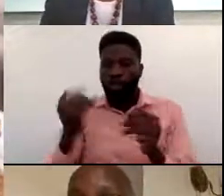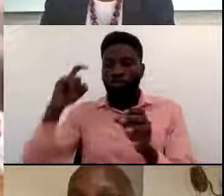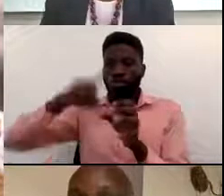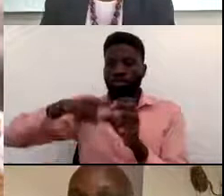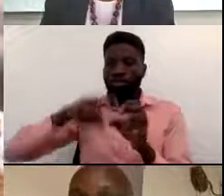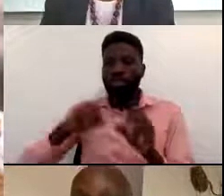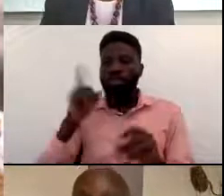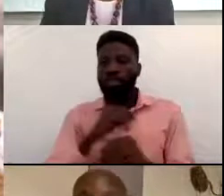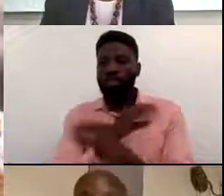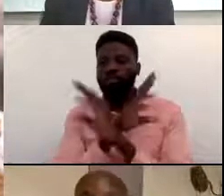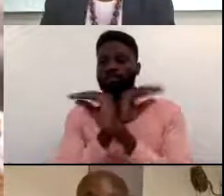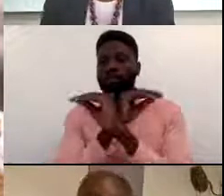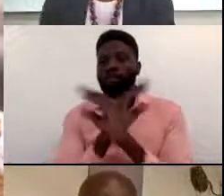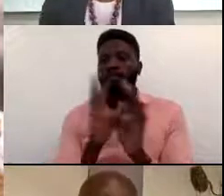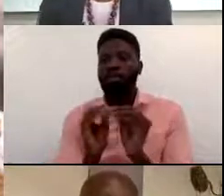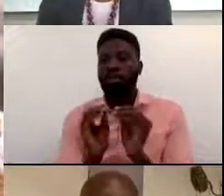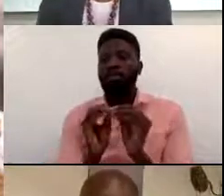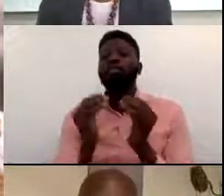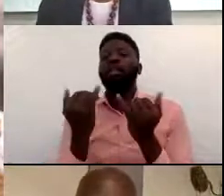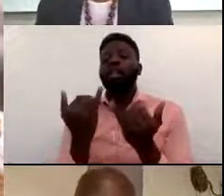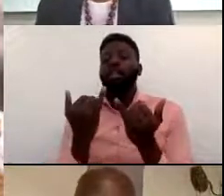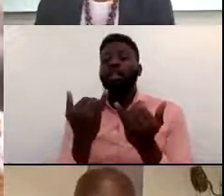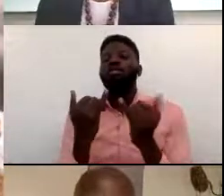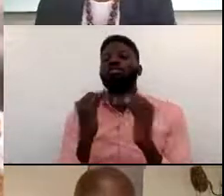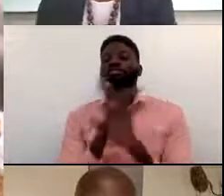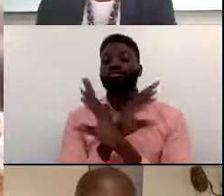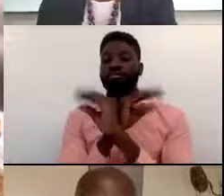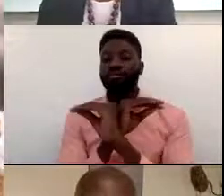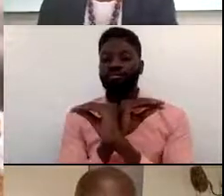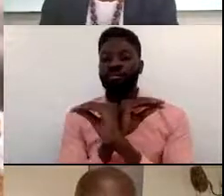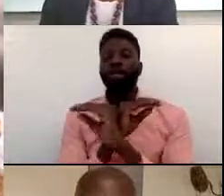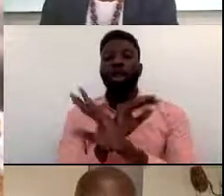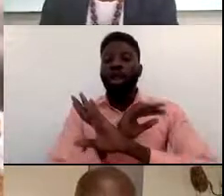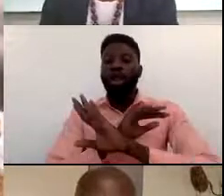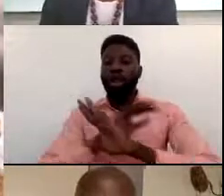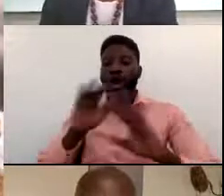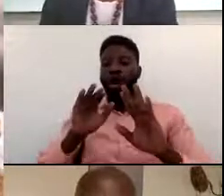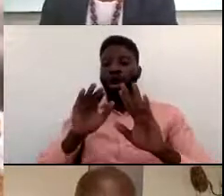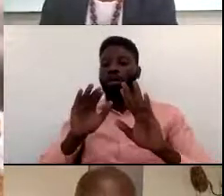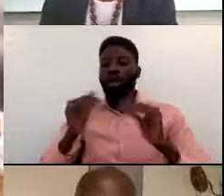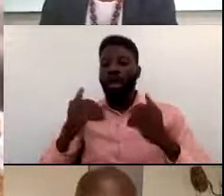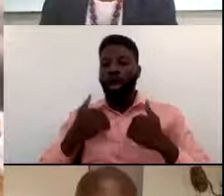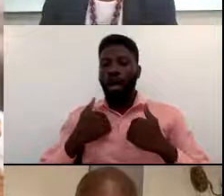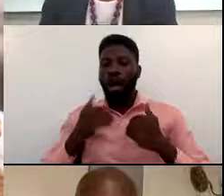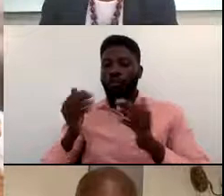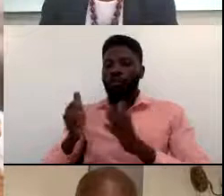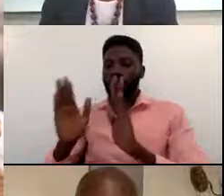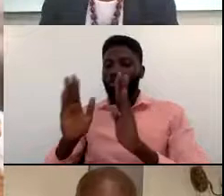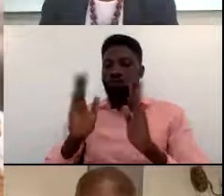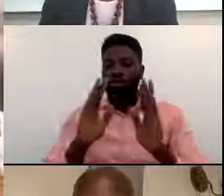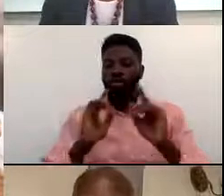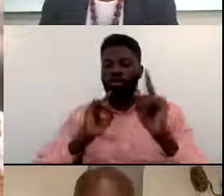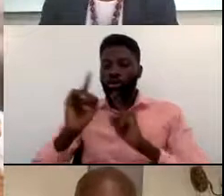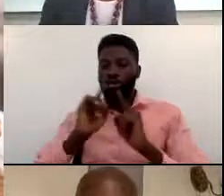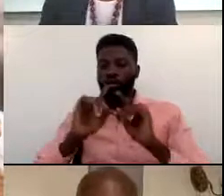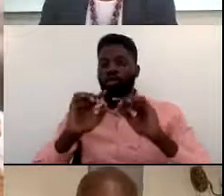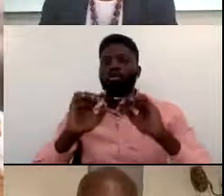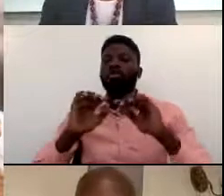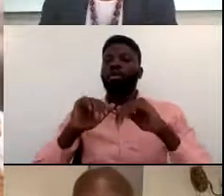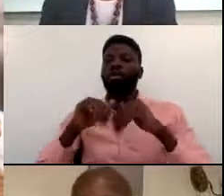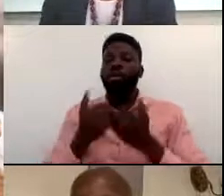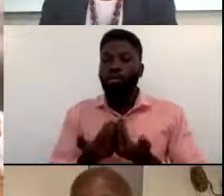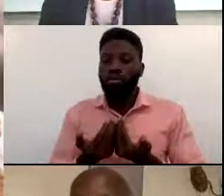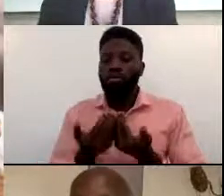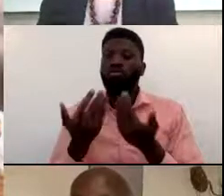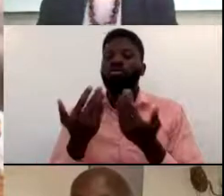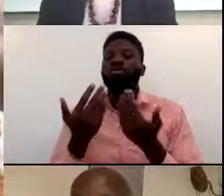call. This is a webinar, so you would not be having options to talk or to share your video. However, the